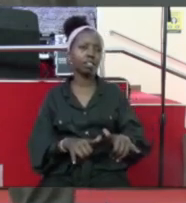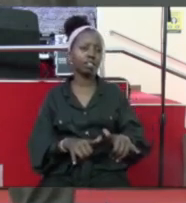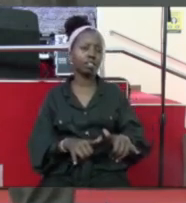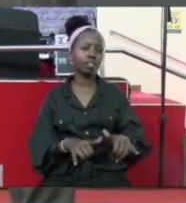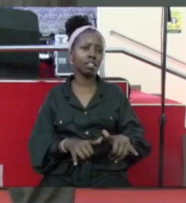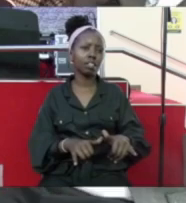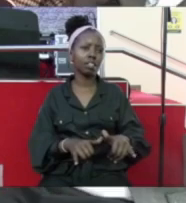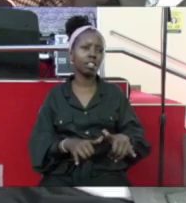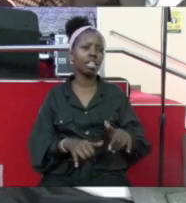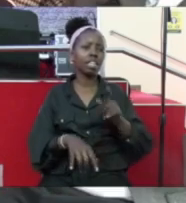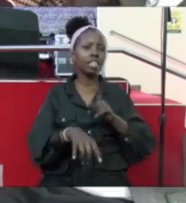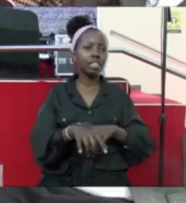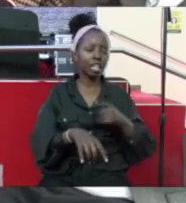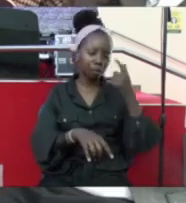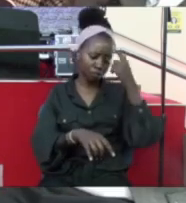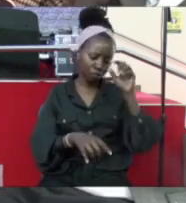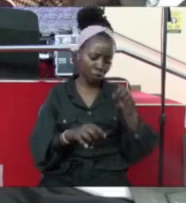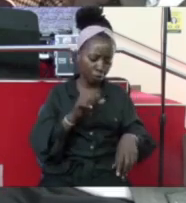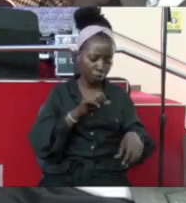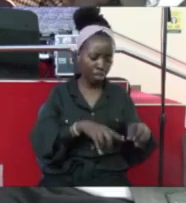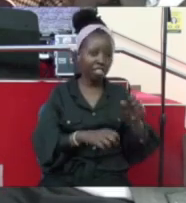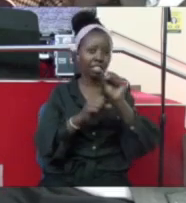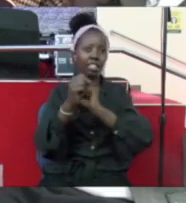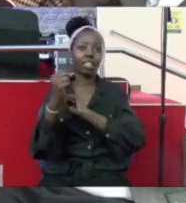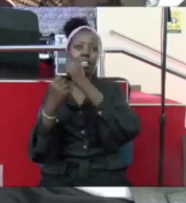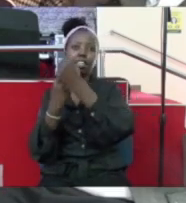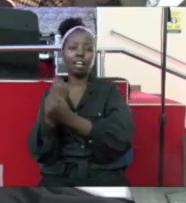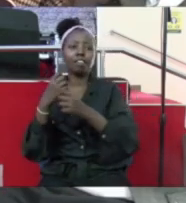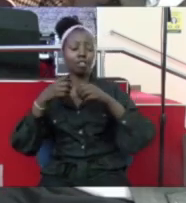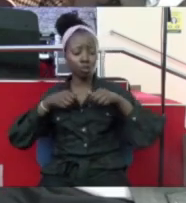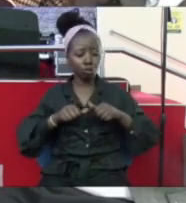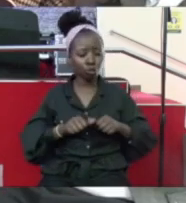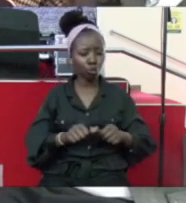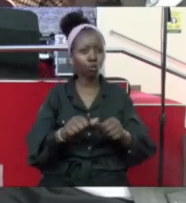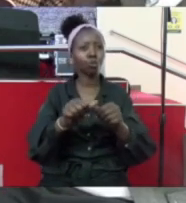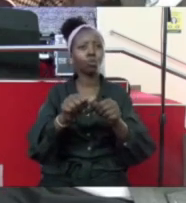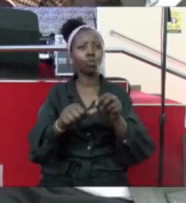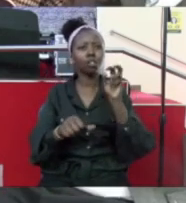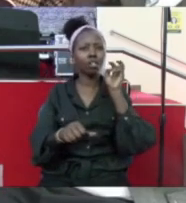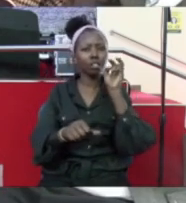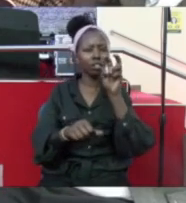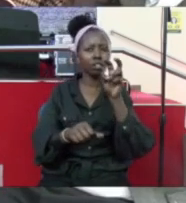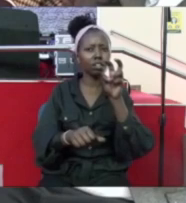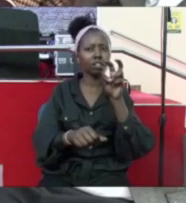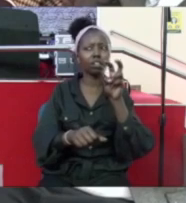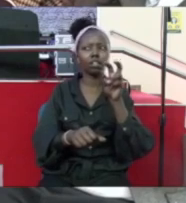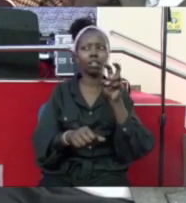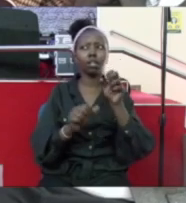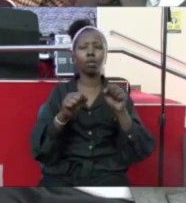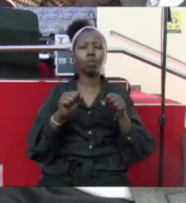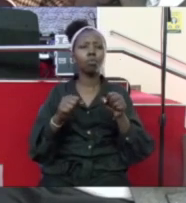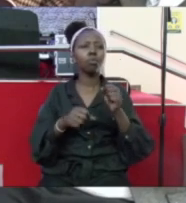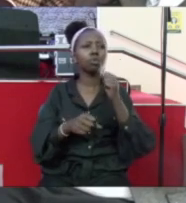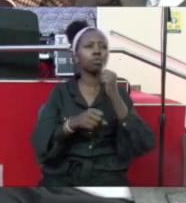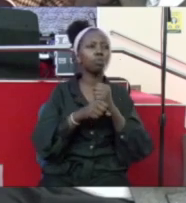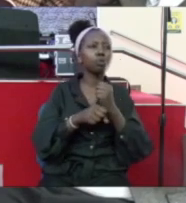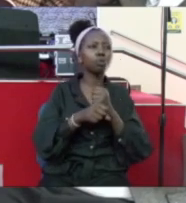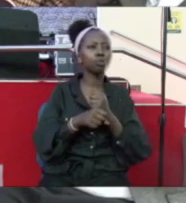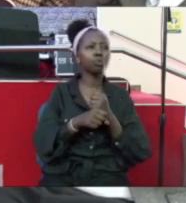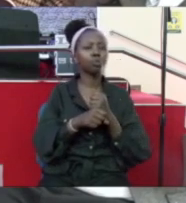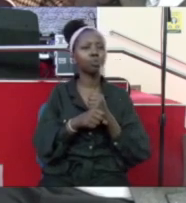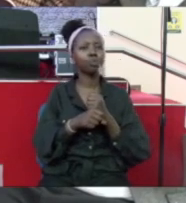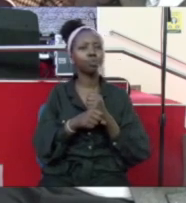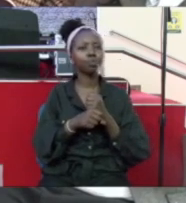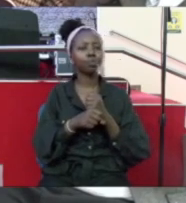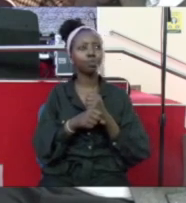cease. Wakati wa kupanda na kuvuna hautakoma. And we have seen we can do some of these. There are many, but for these few